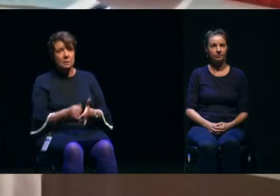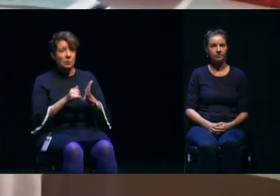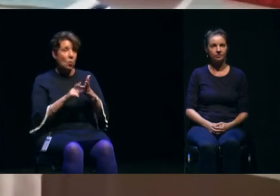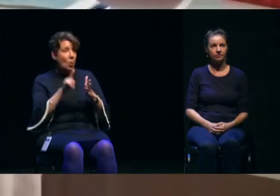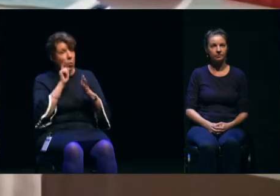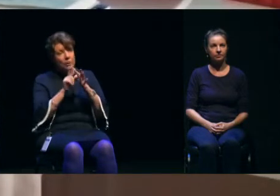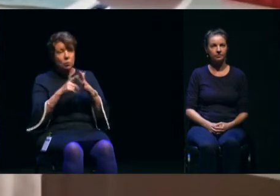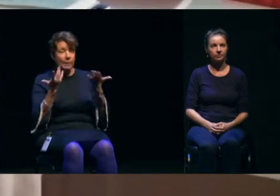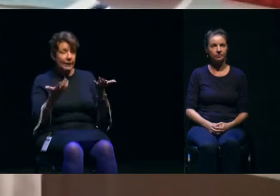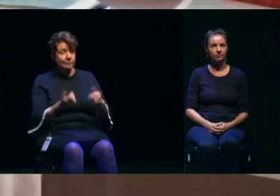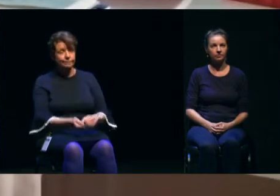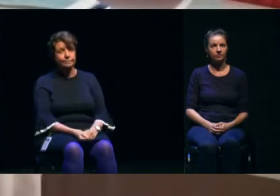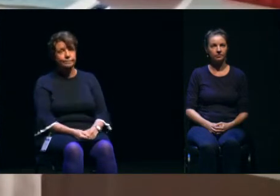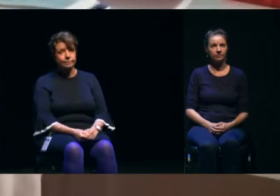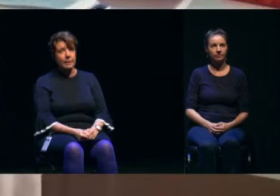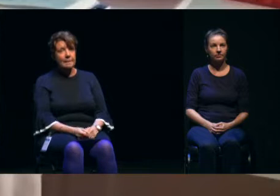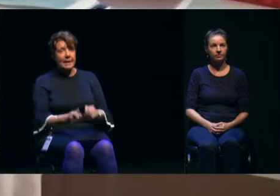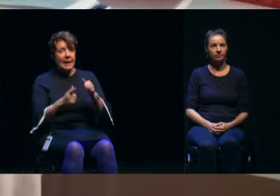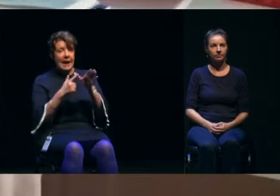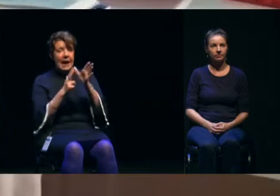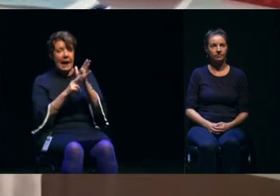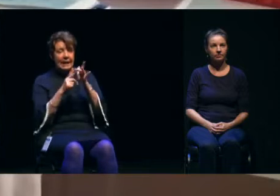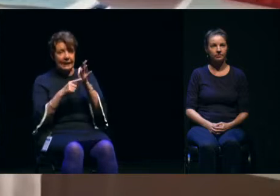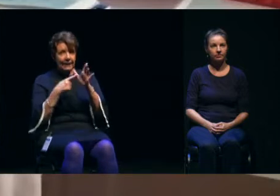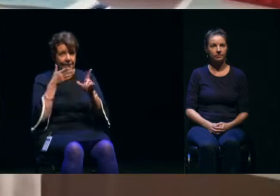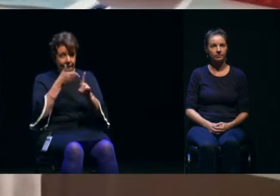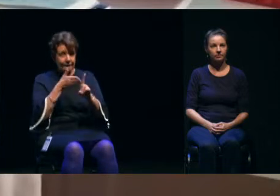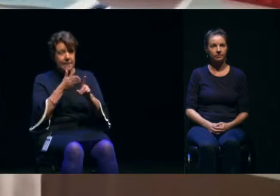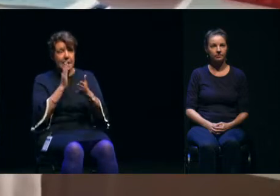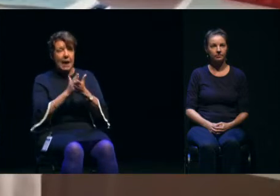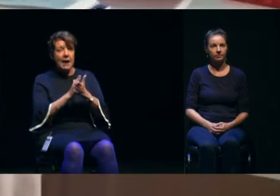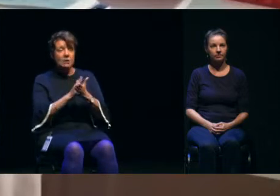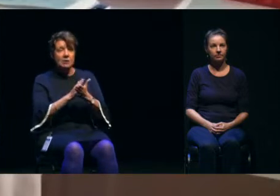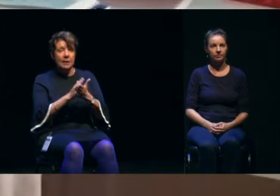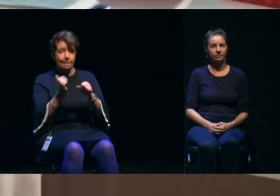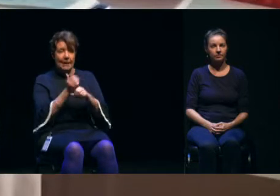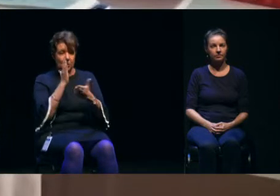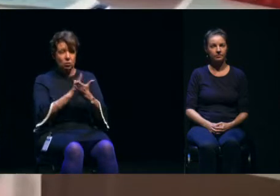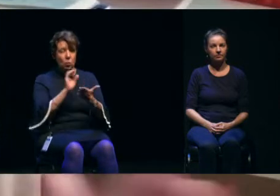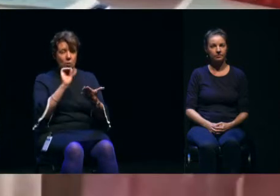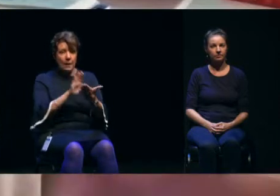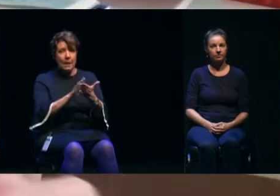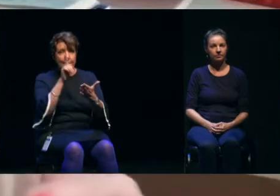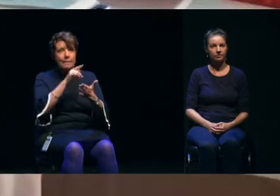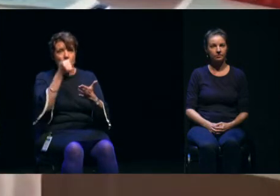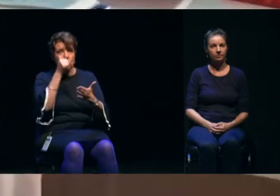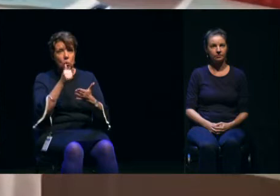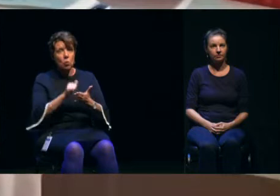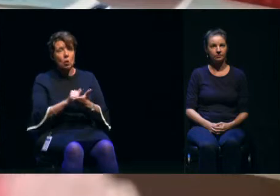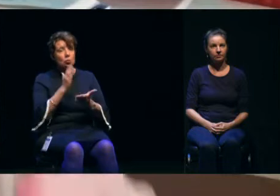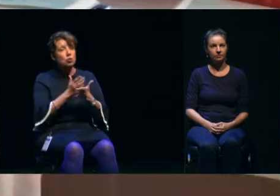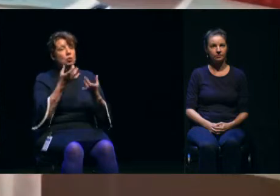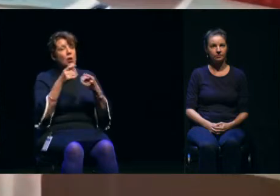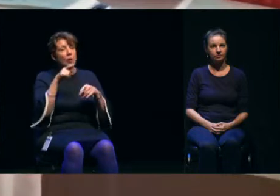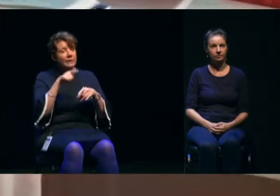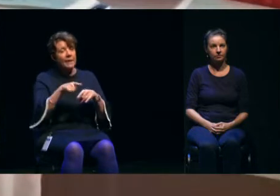going to do about it? She put the issue on the table. She lost then